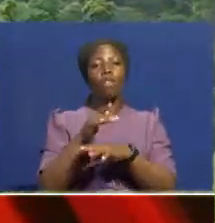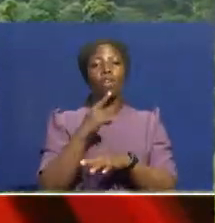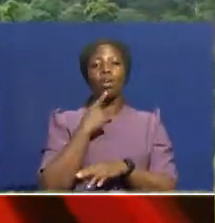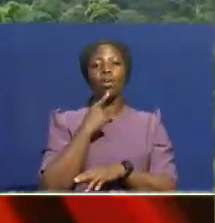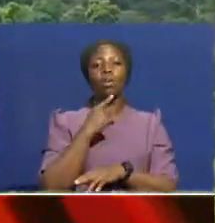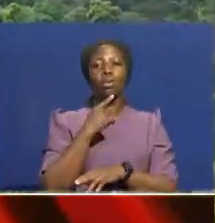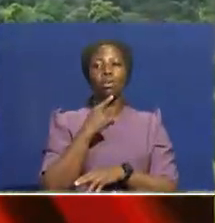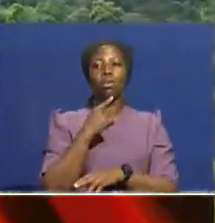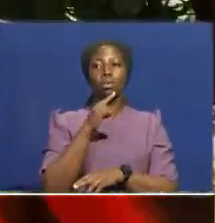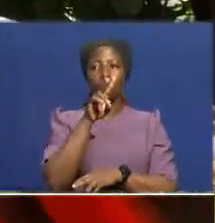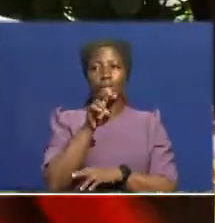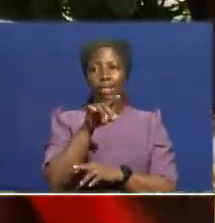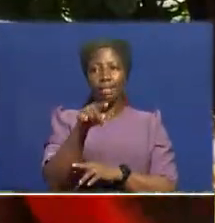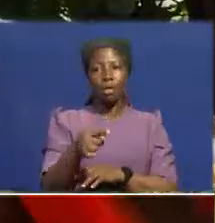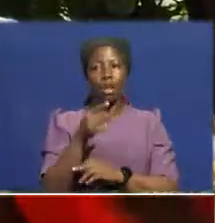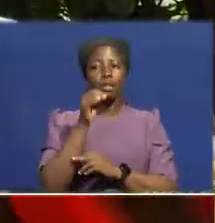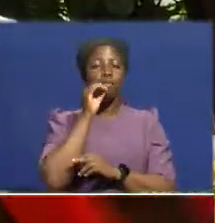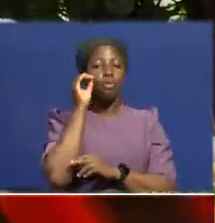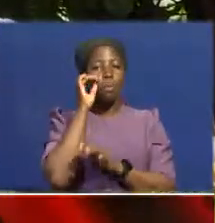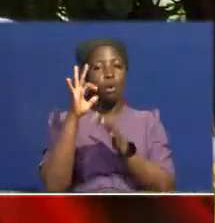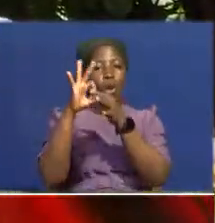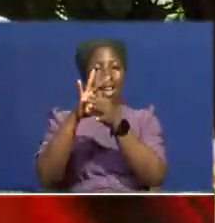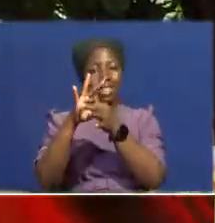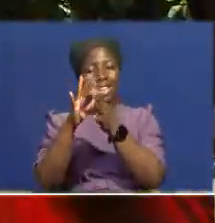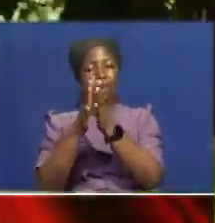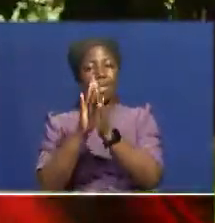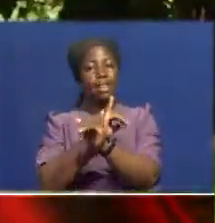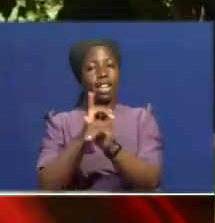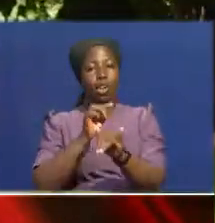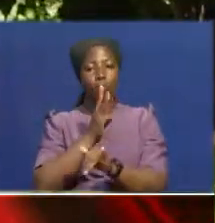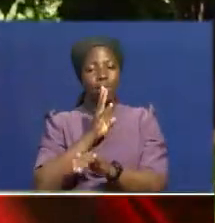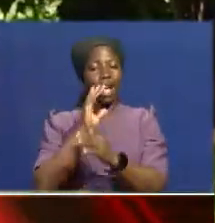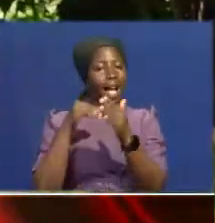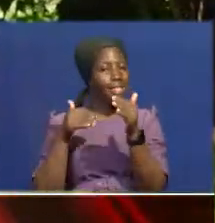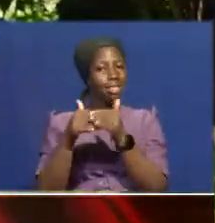homes connected with clean water by June this year.